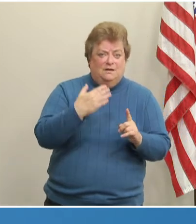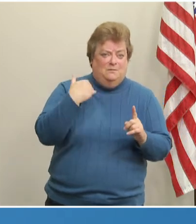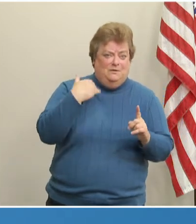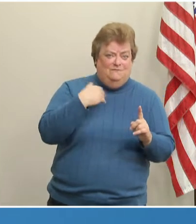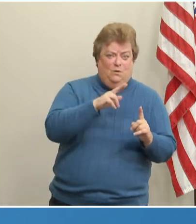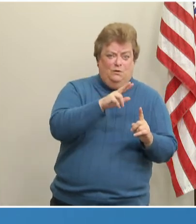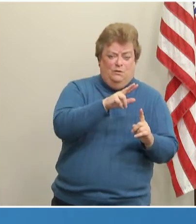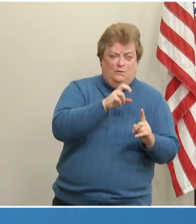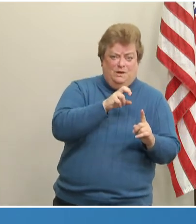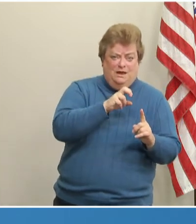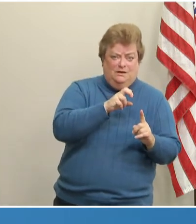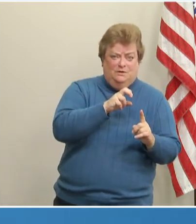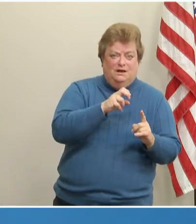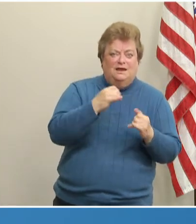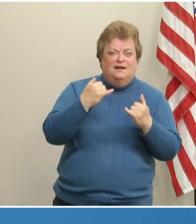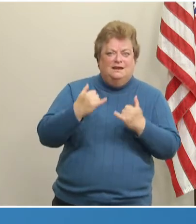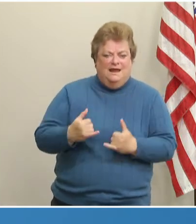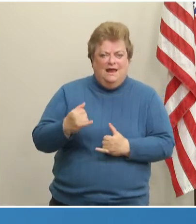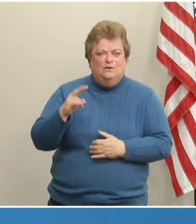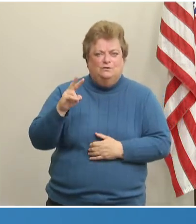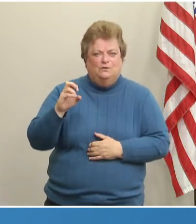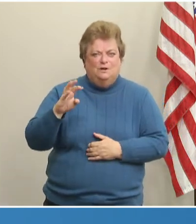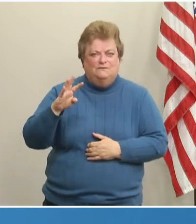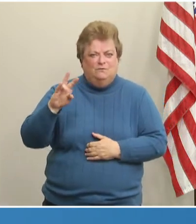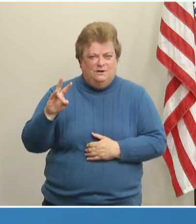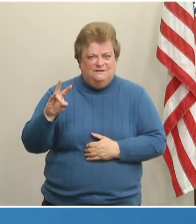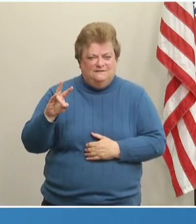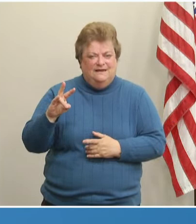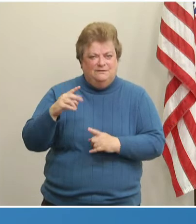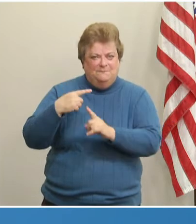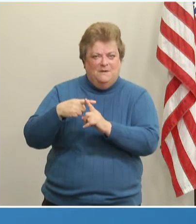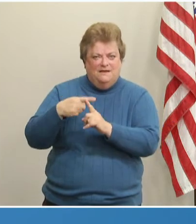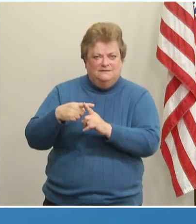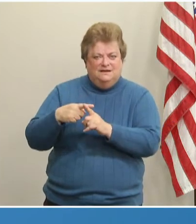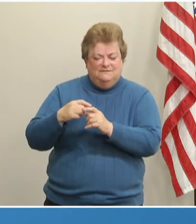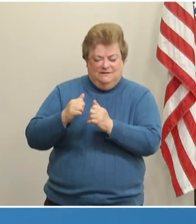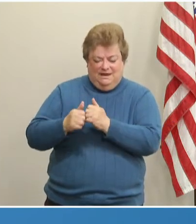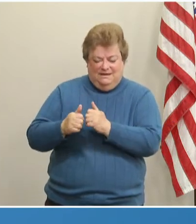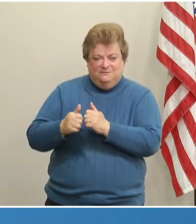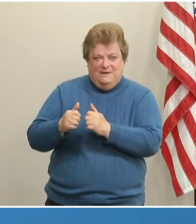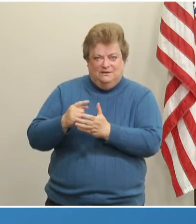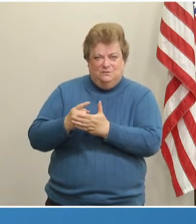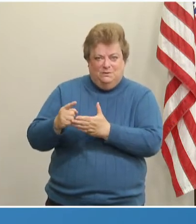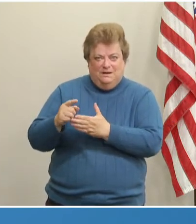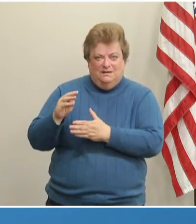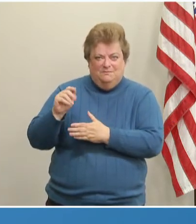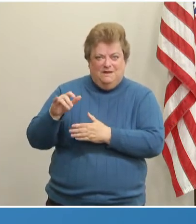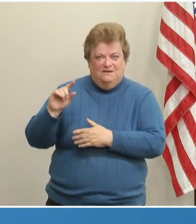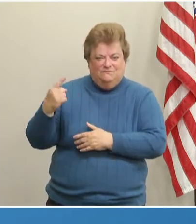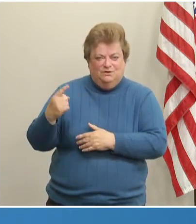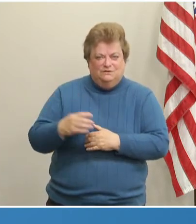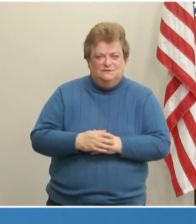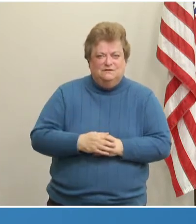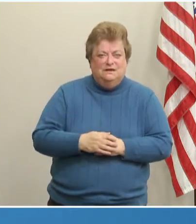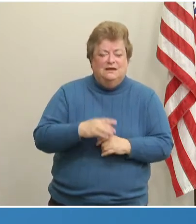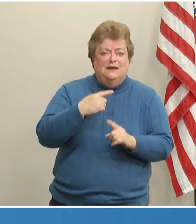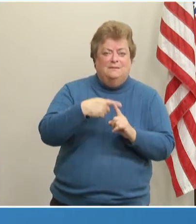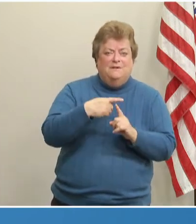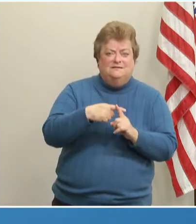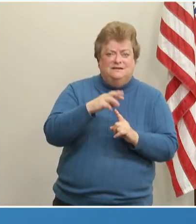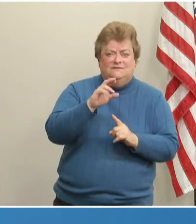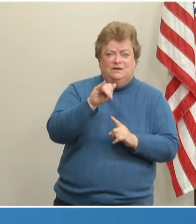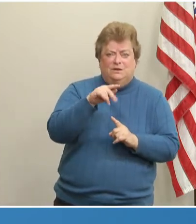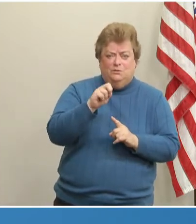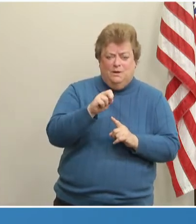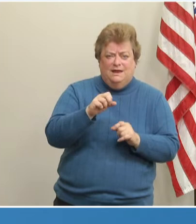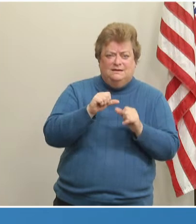April 24th down to 247 cases this past week ending May 1st. The positivity rate has